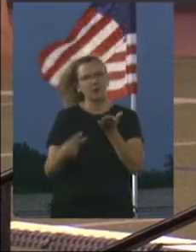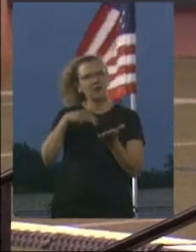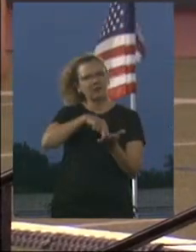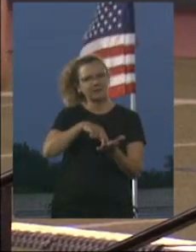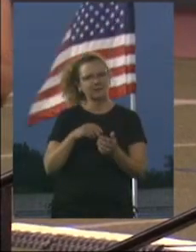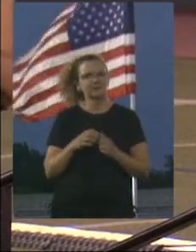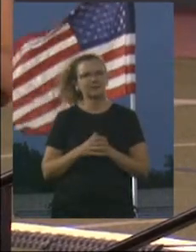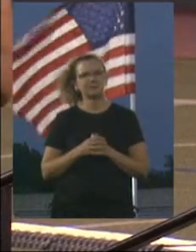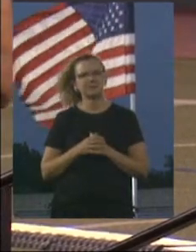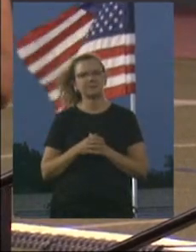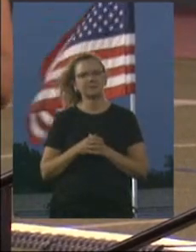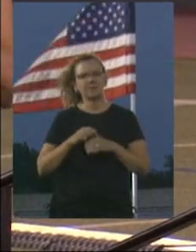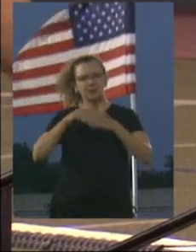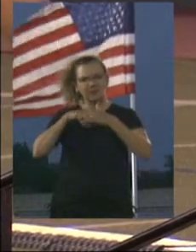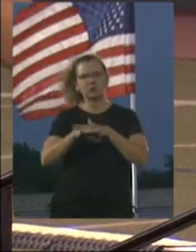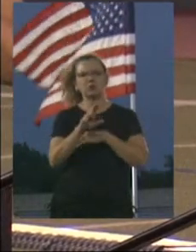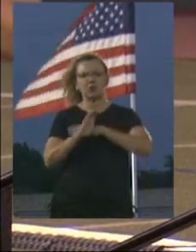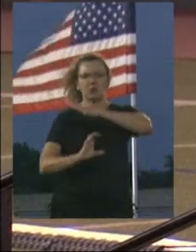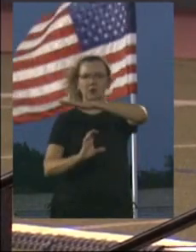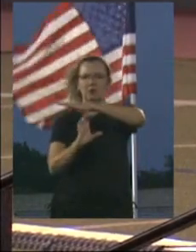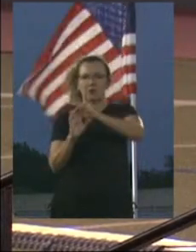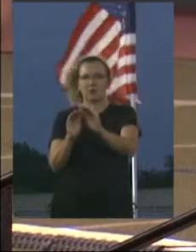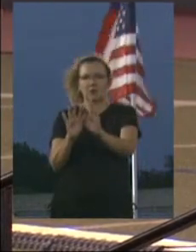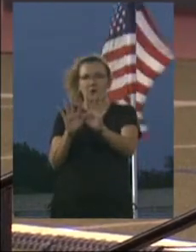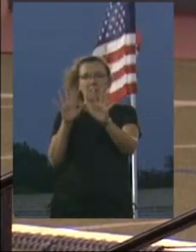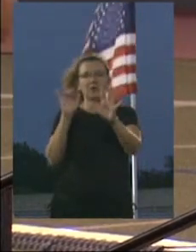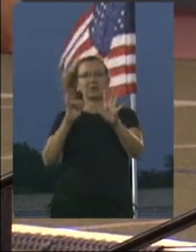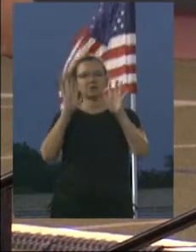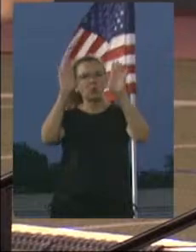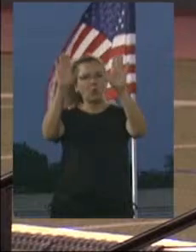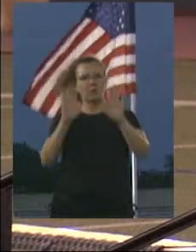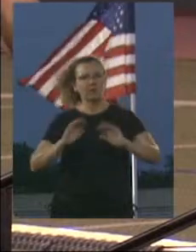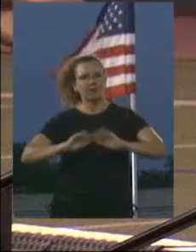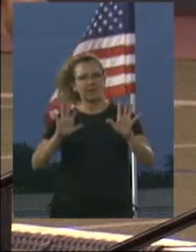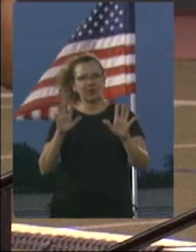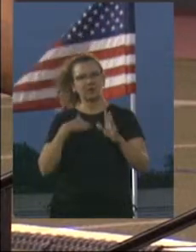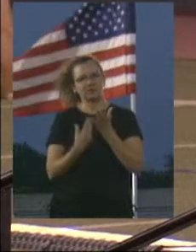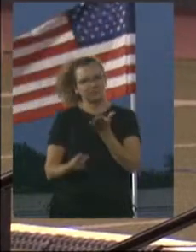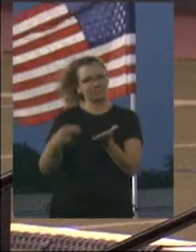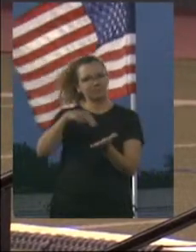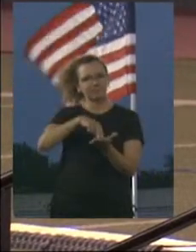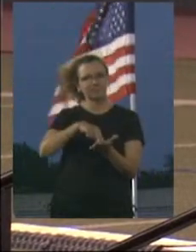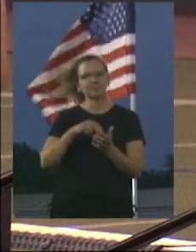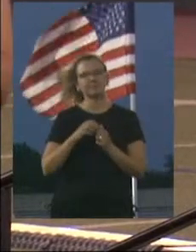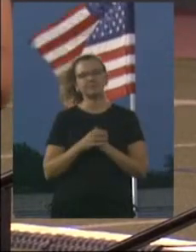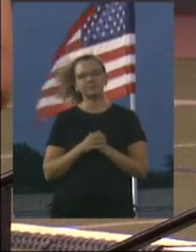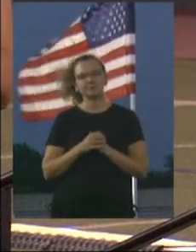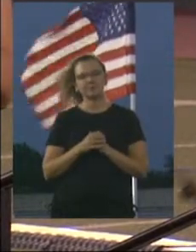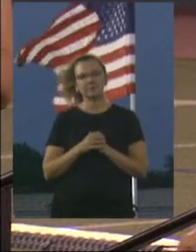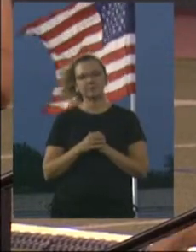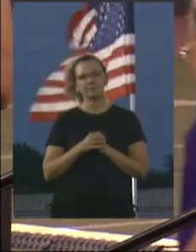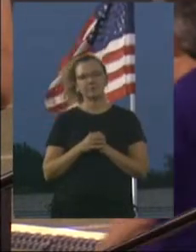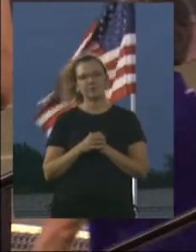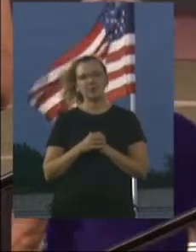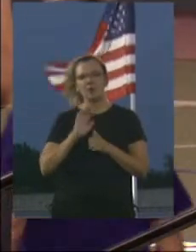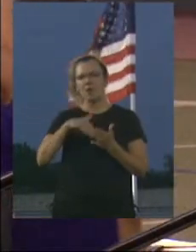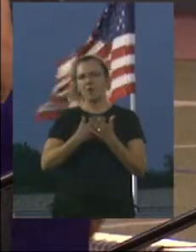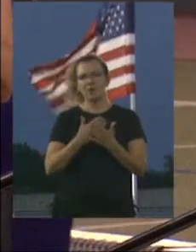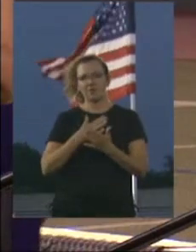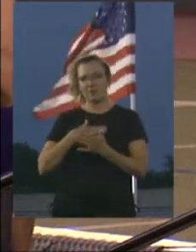rise. Into a daybreak that's wondrously clear, I rise, bringing the gifts that